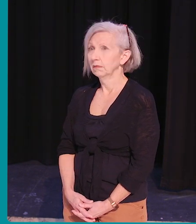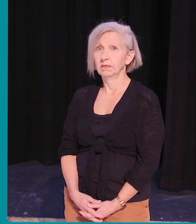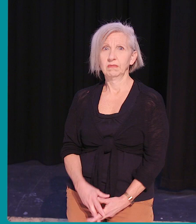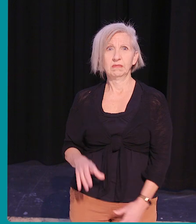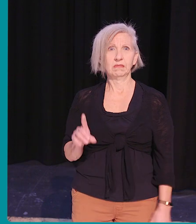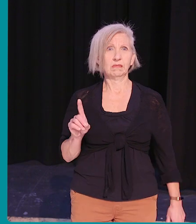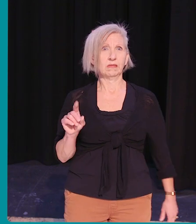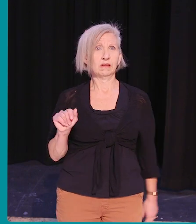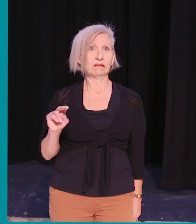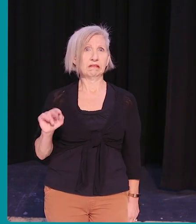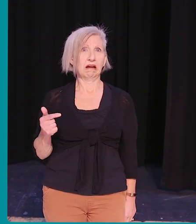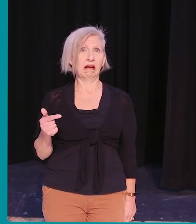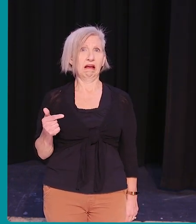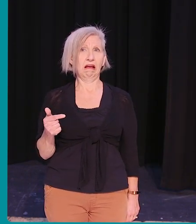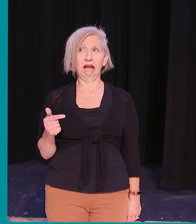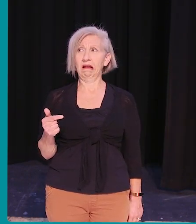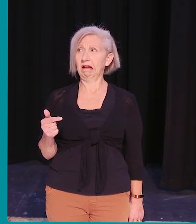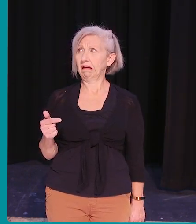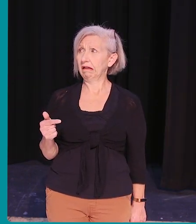Dang.